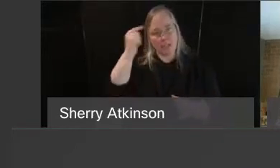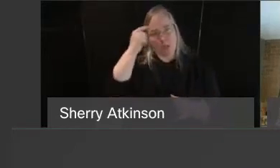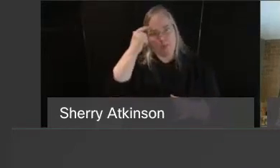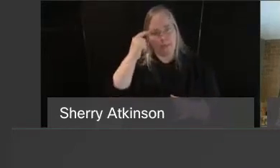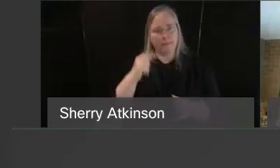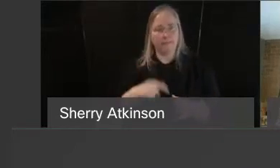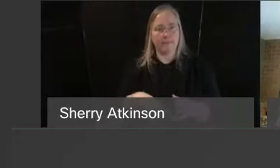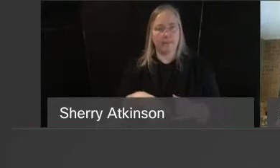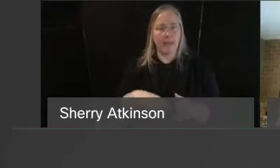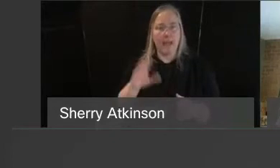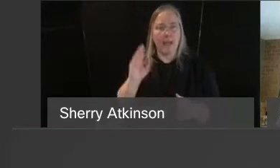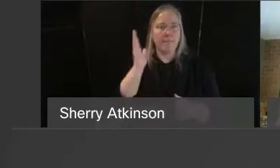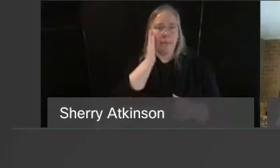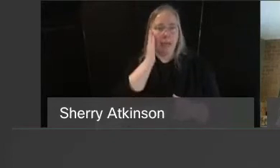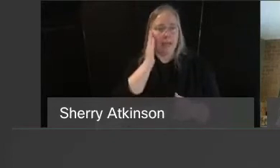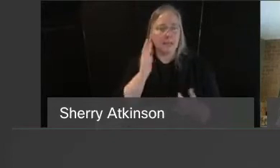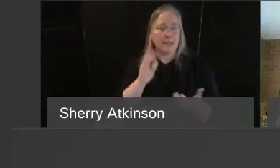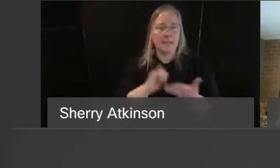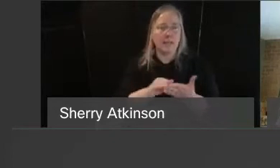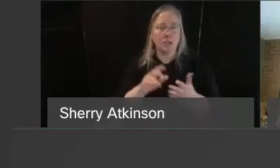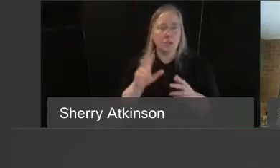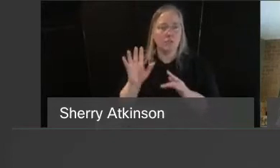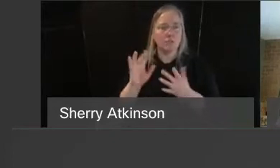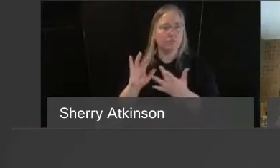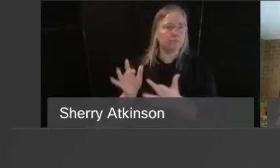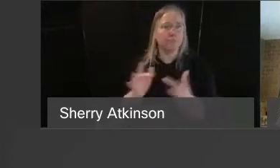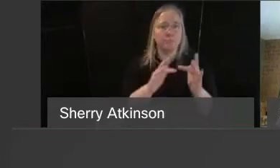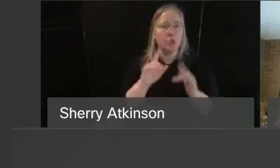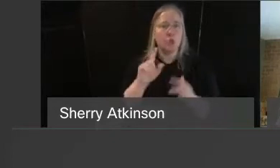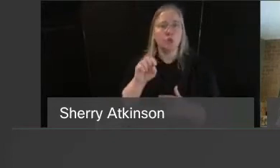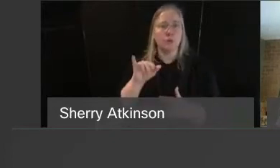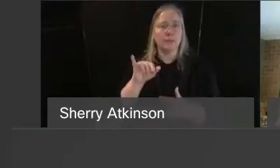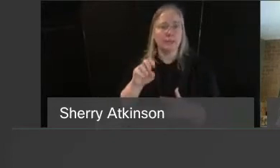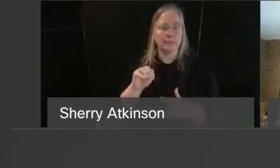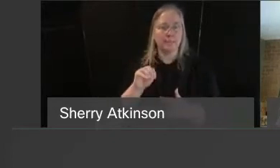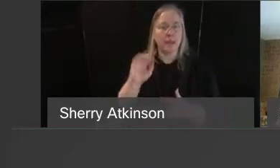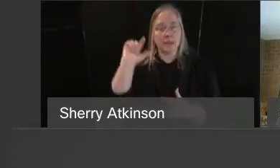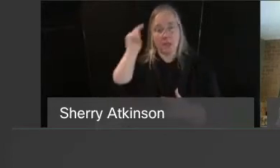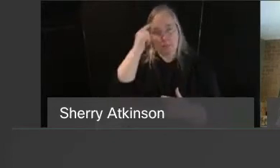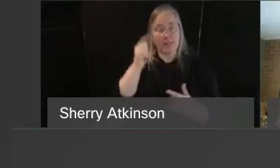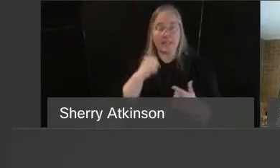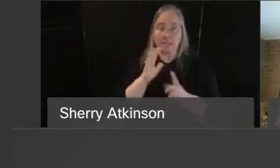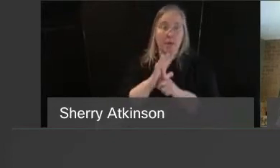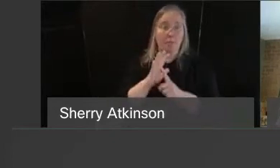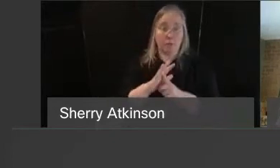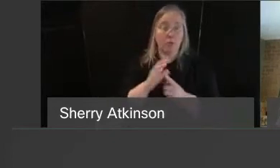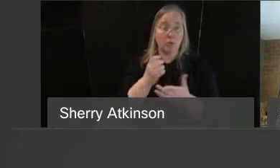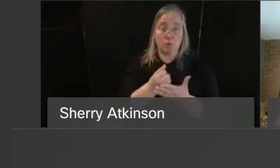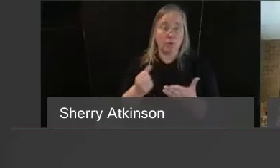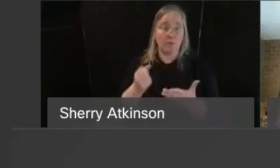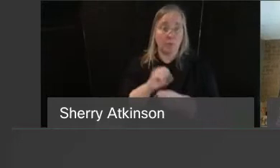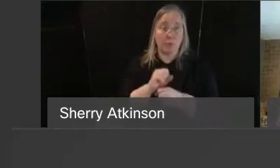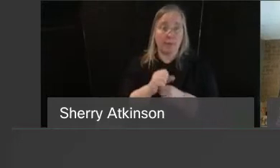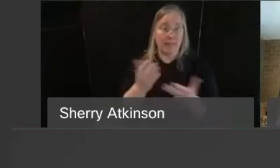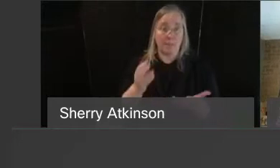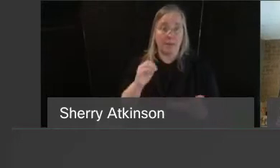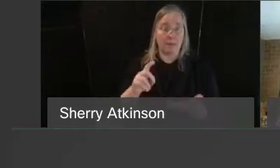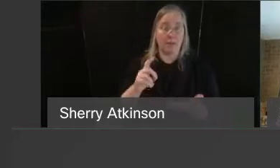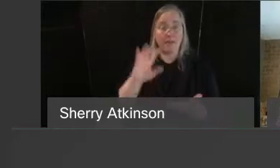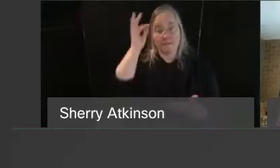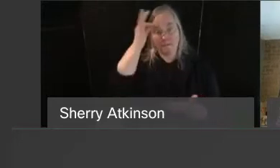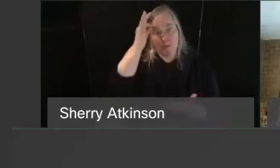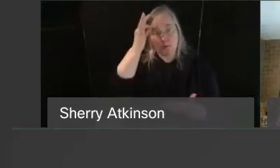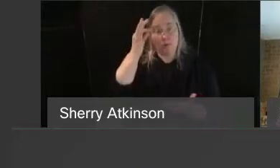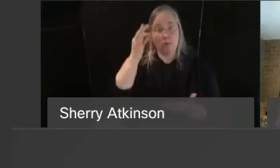are tourism. Government is a predominant source of employment here in Maryland. The federal government makes up about 5%